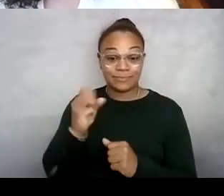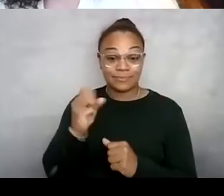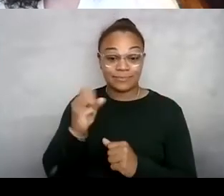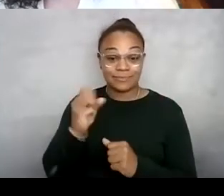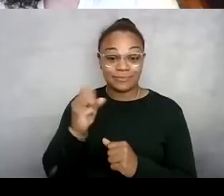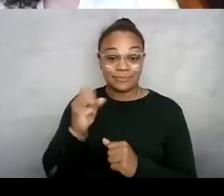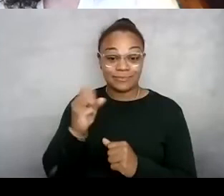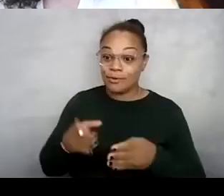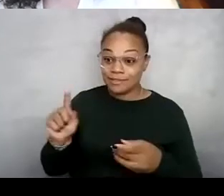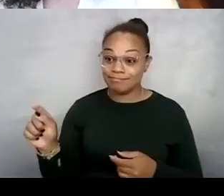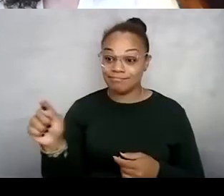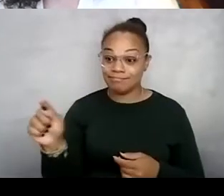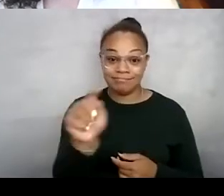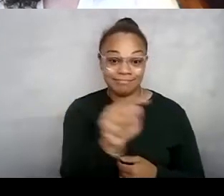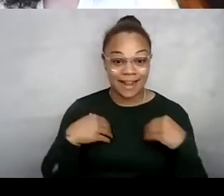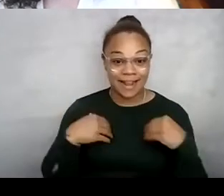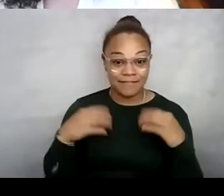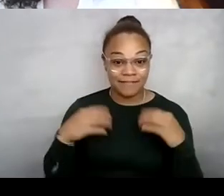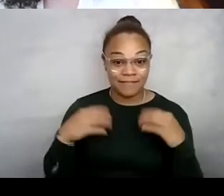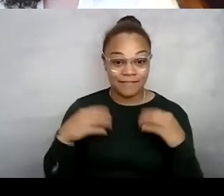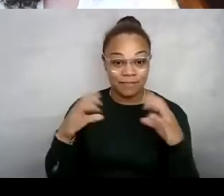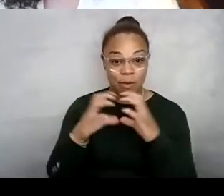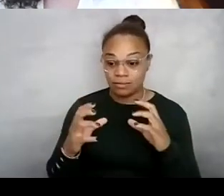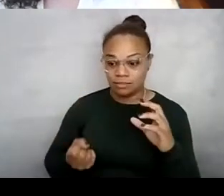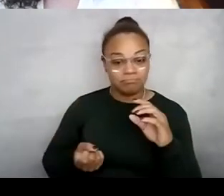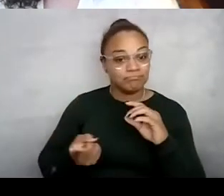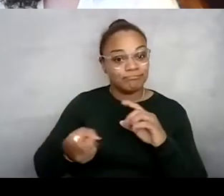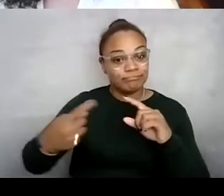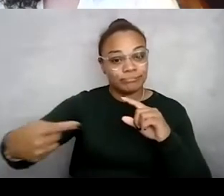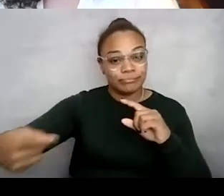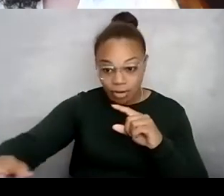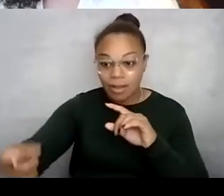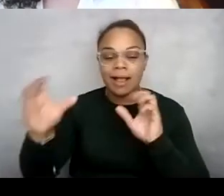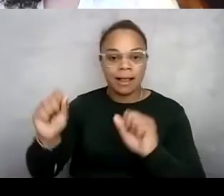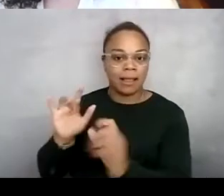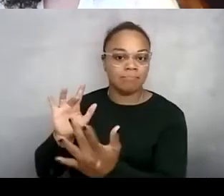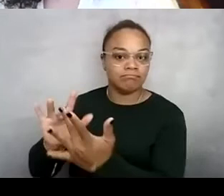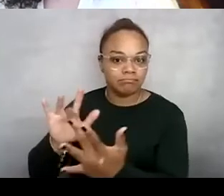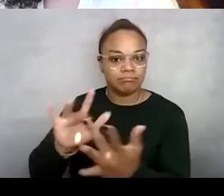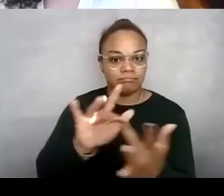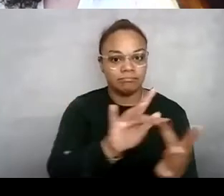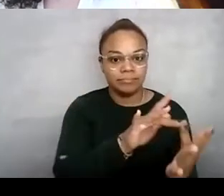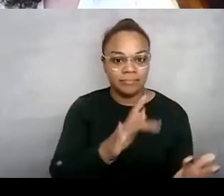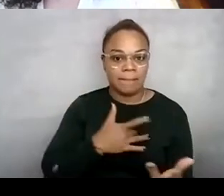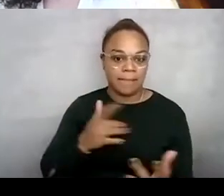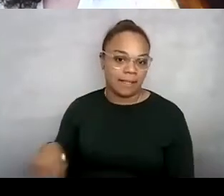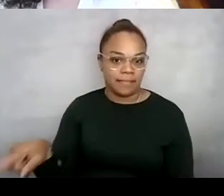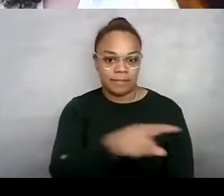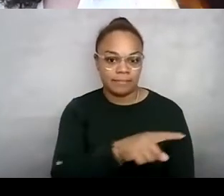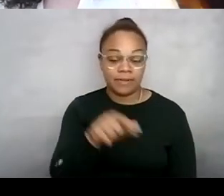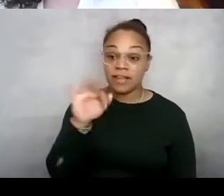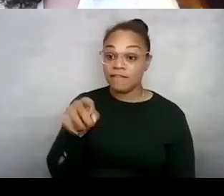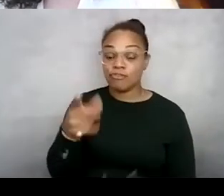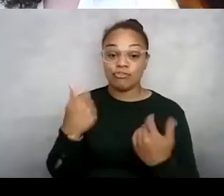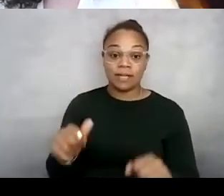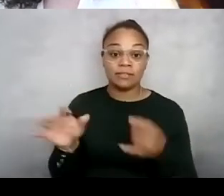they start. Your story is the same if you're experiencing discrimination to a local store